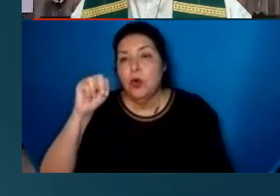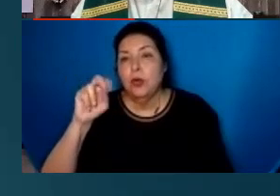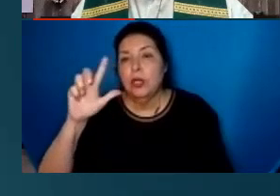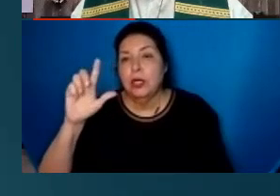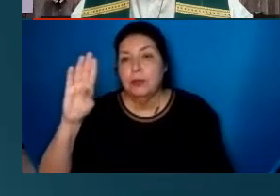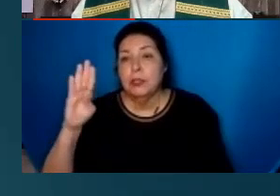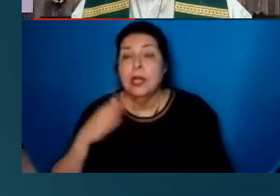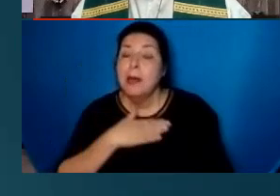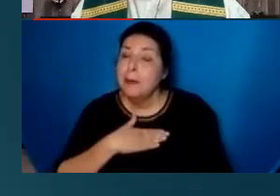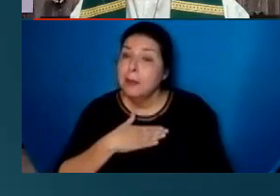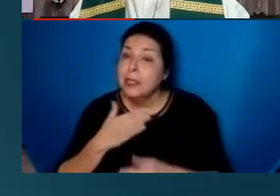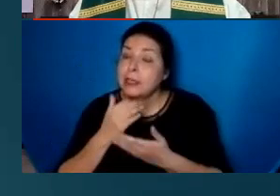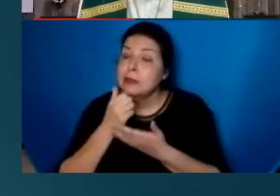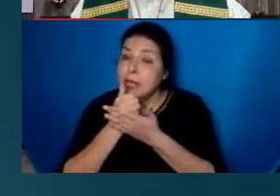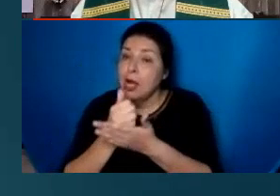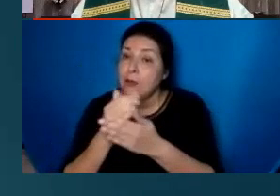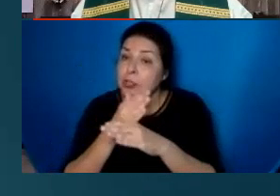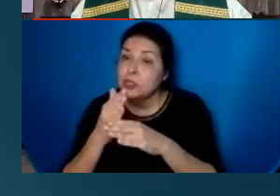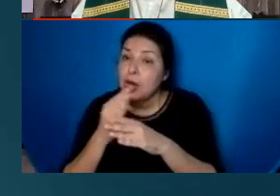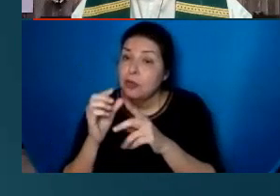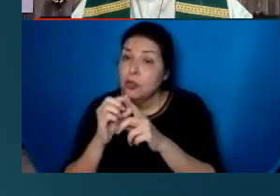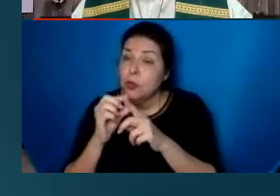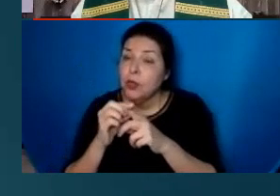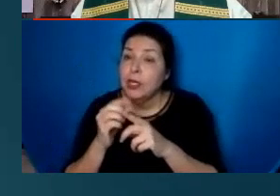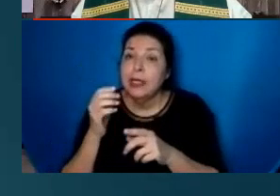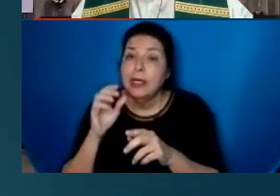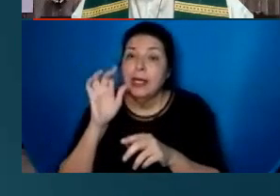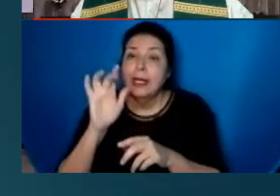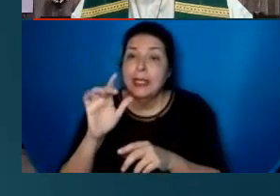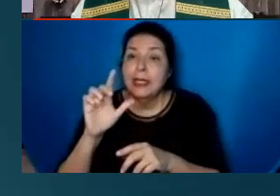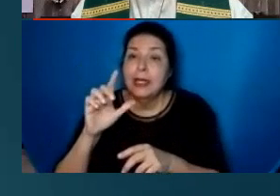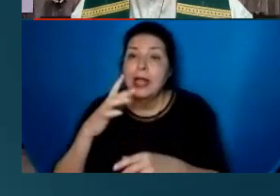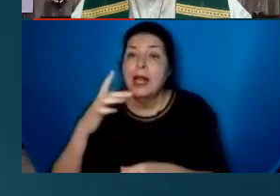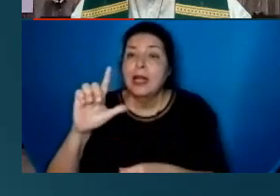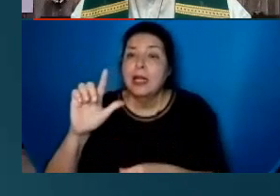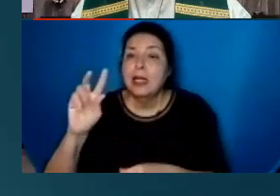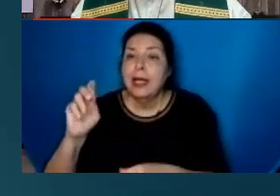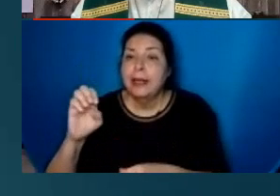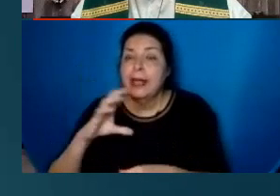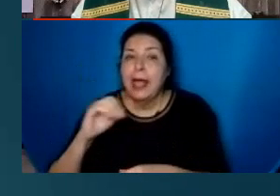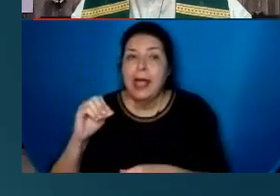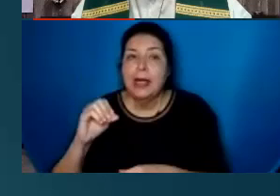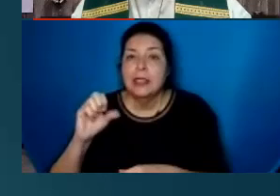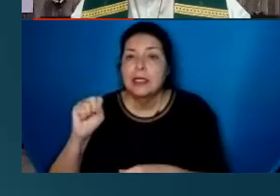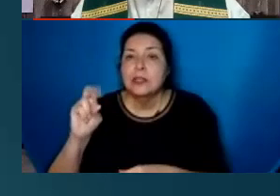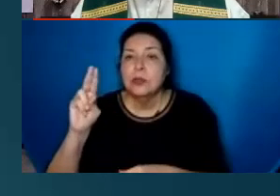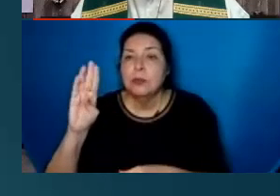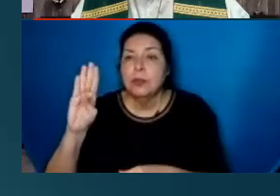Please help us to share the word. Hit like and subscribe and share this video so